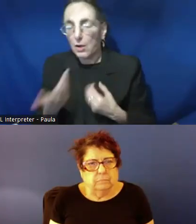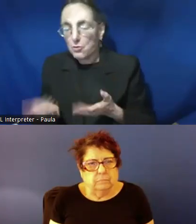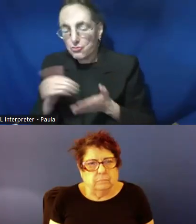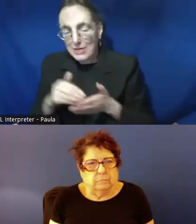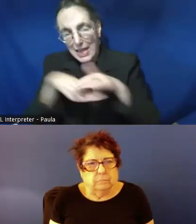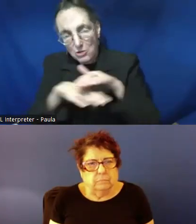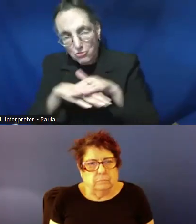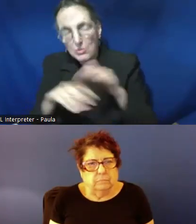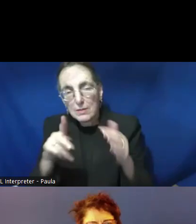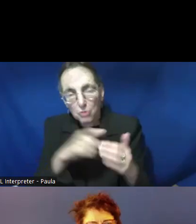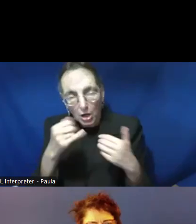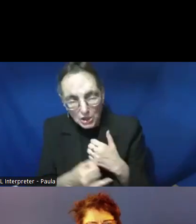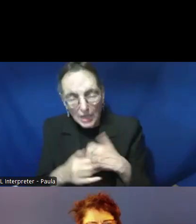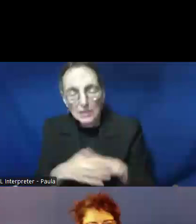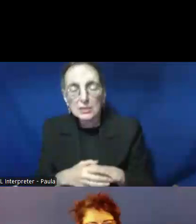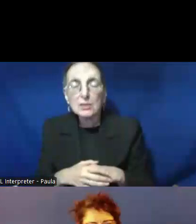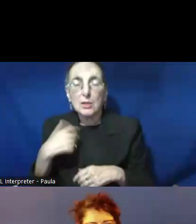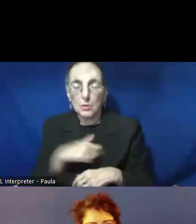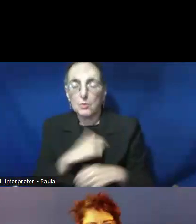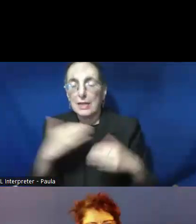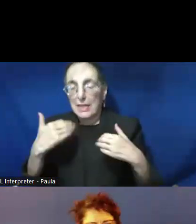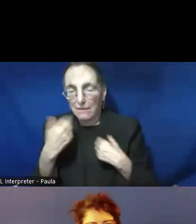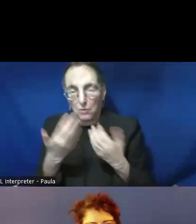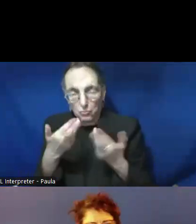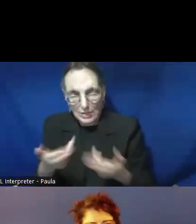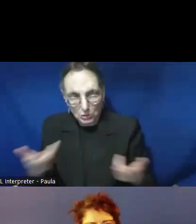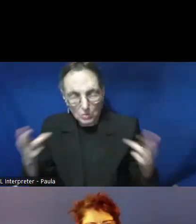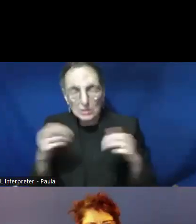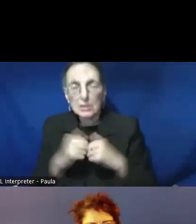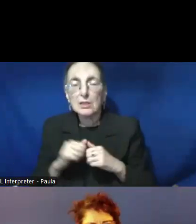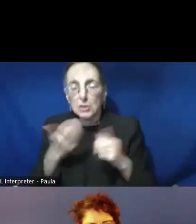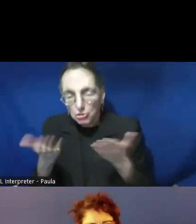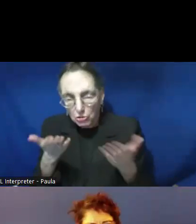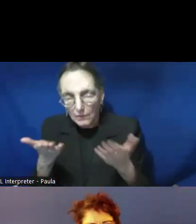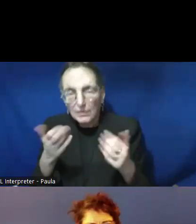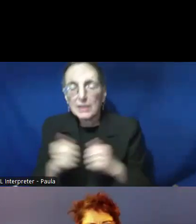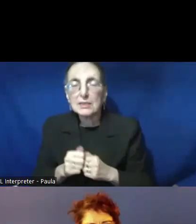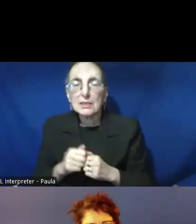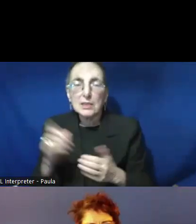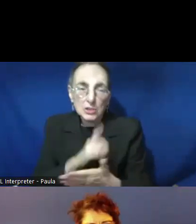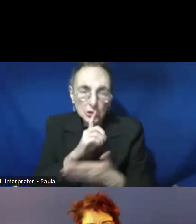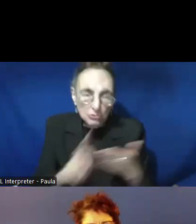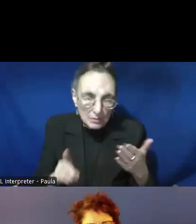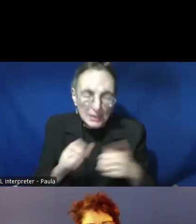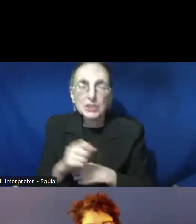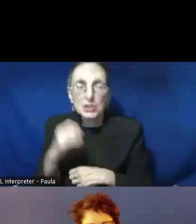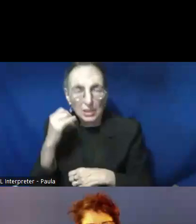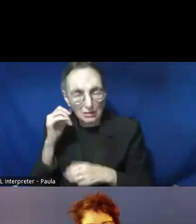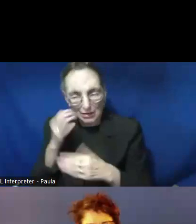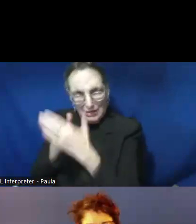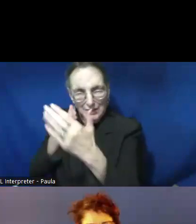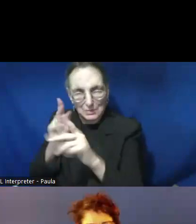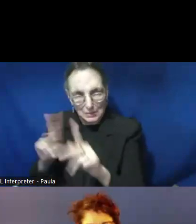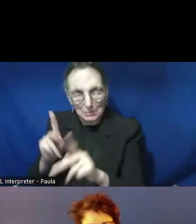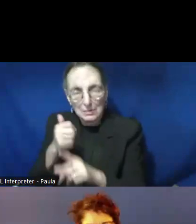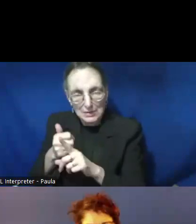and we have a resource about housing discrimination for older adults with criminal records.